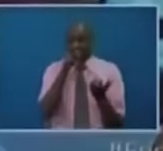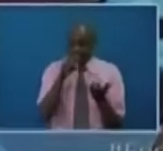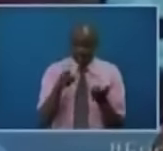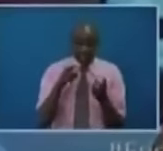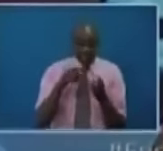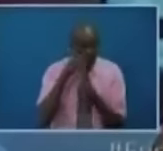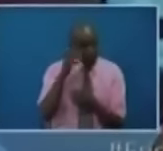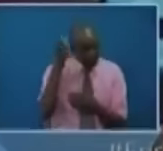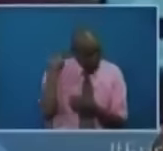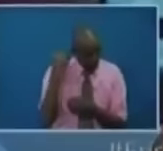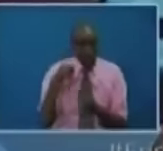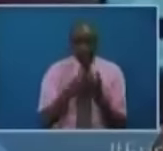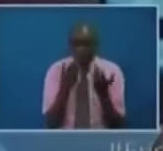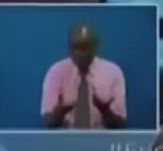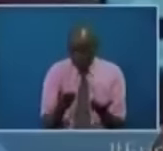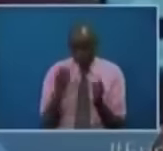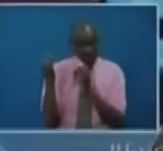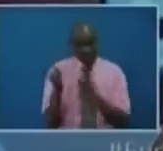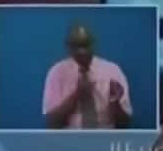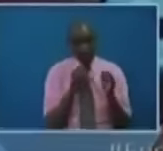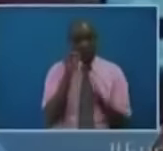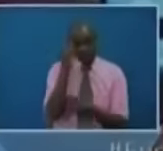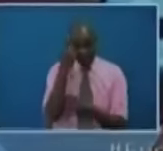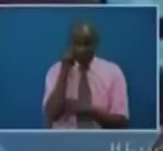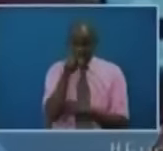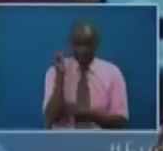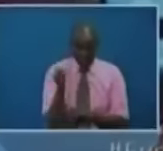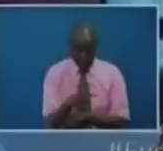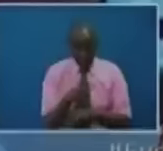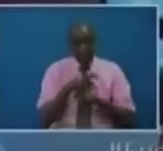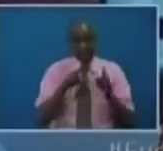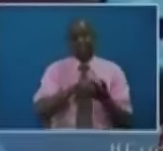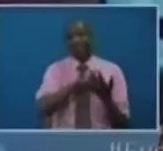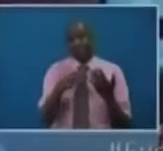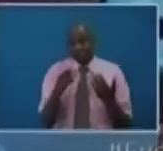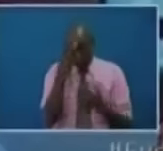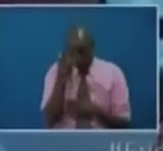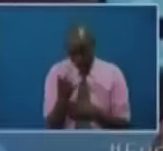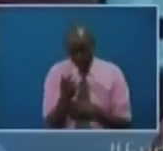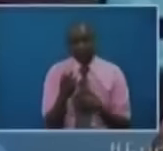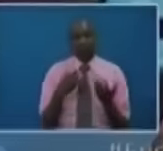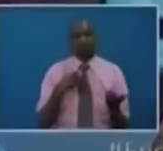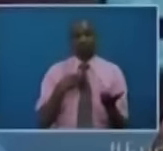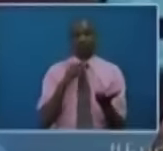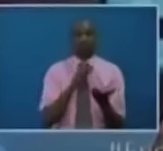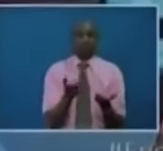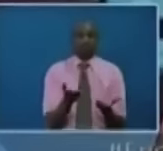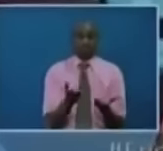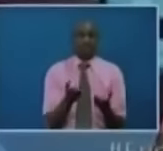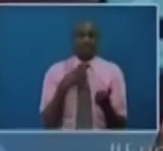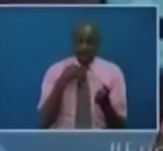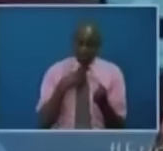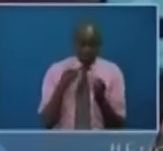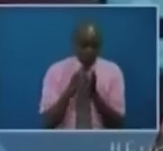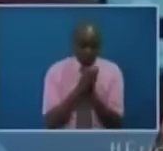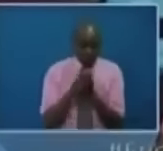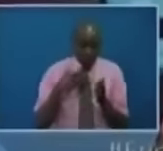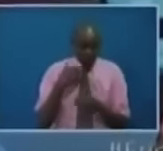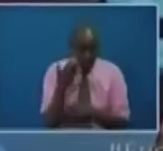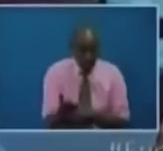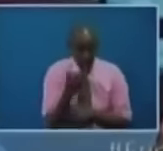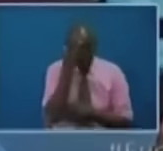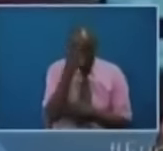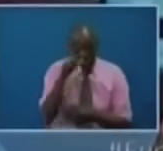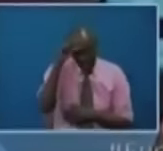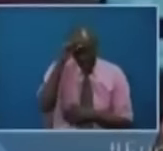the Mtongwe ferry was to be reintroduced on 1st of this month, but failed due to lack of funds. Here's Ashley Mazuri with an update on why the